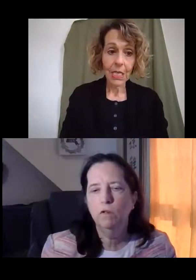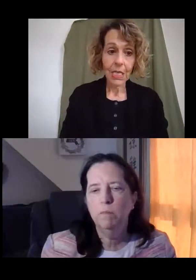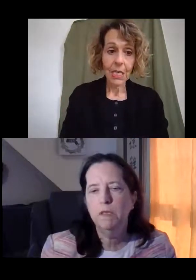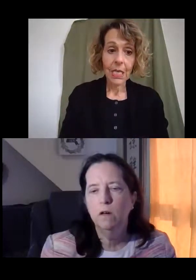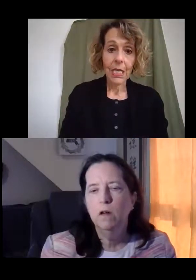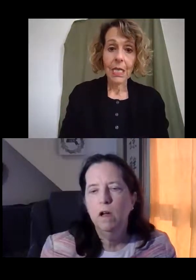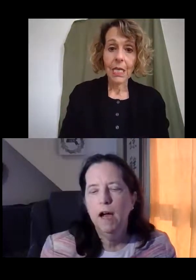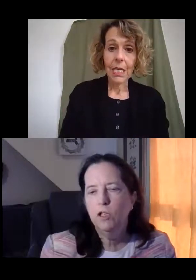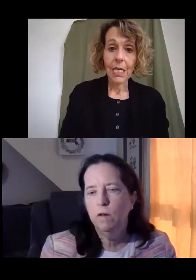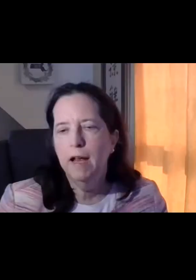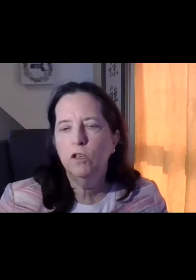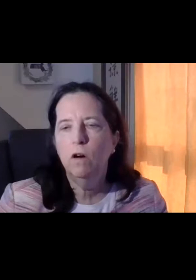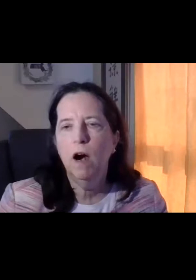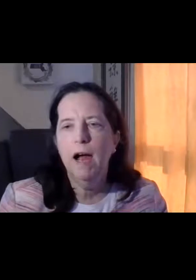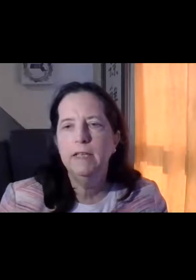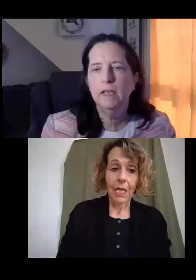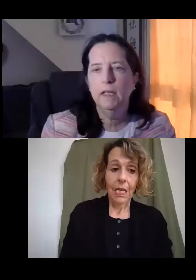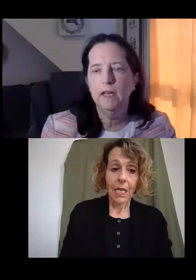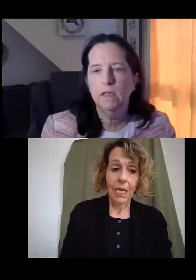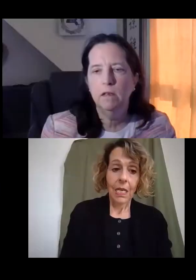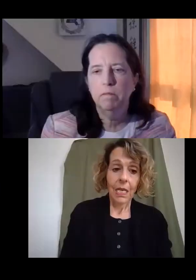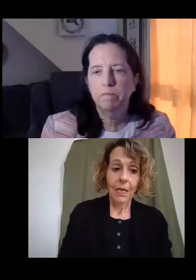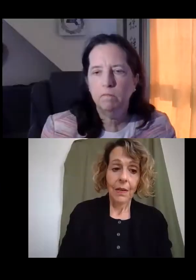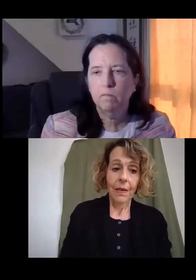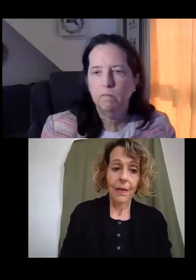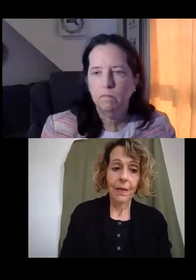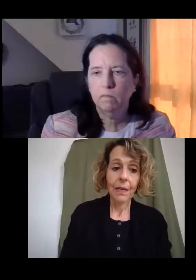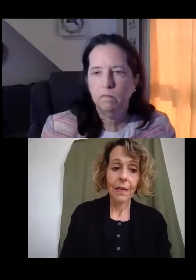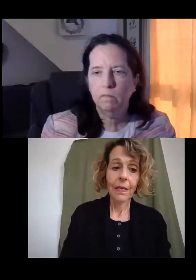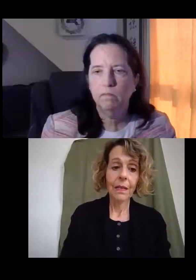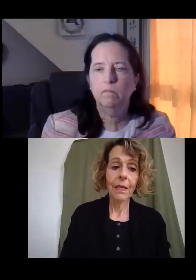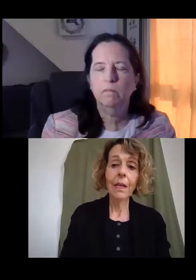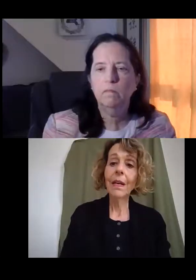ice grips, ice treads, or ice cleats.